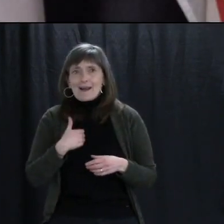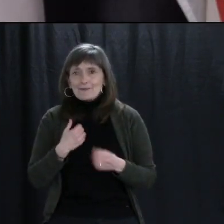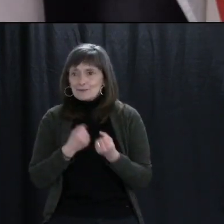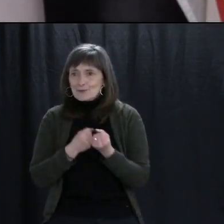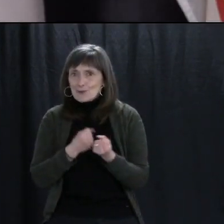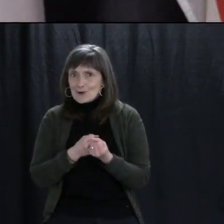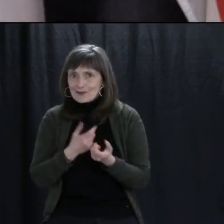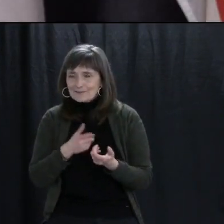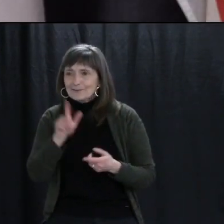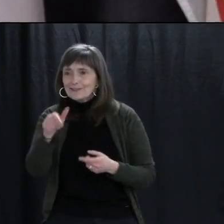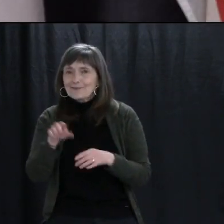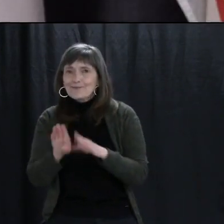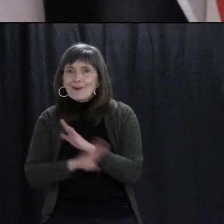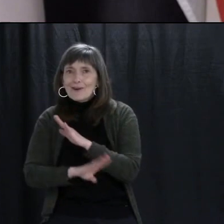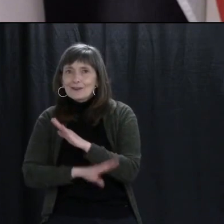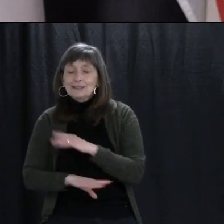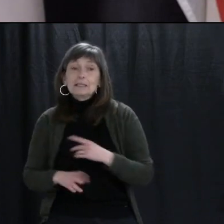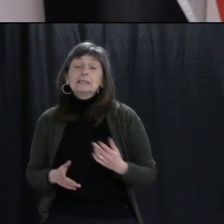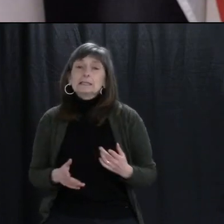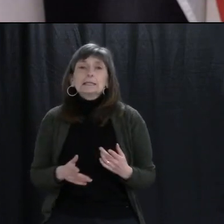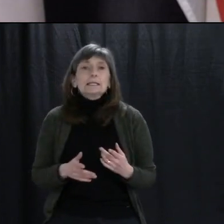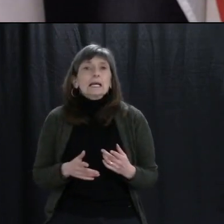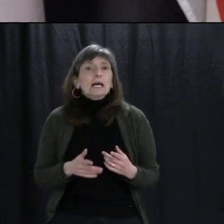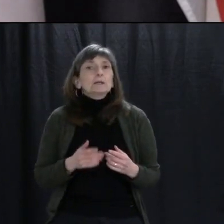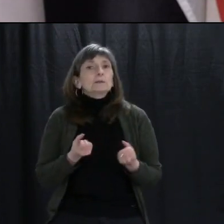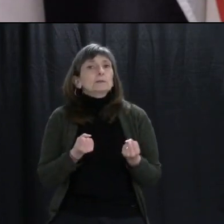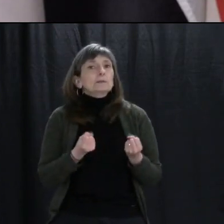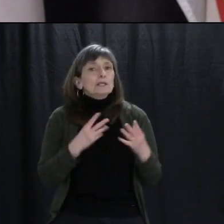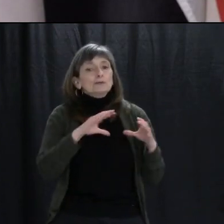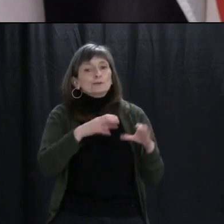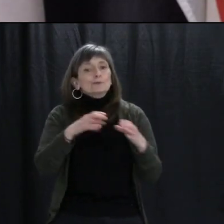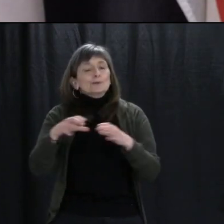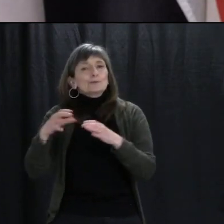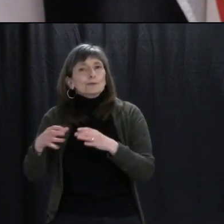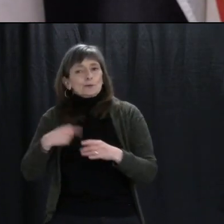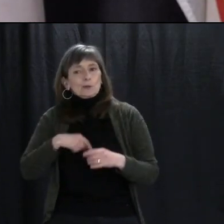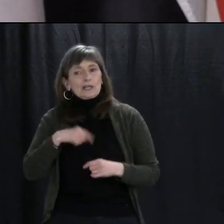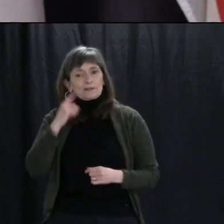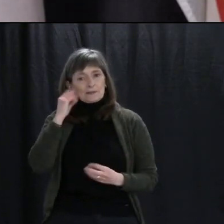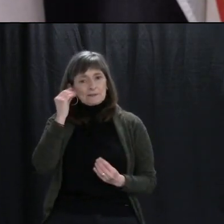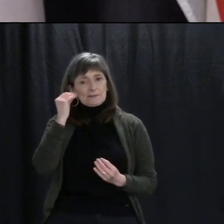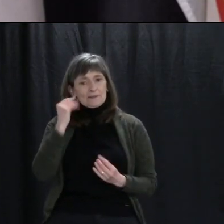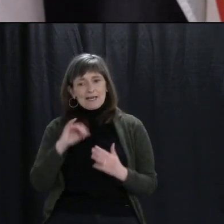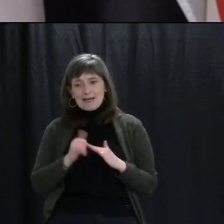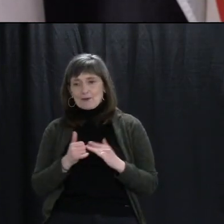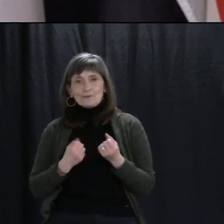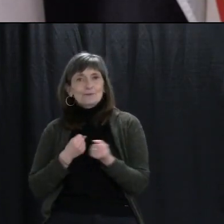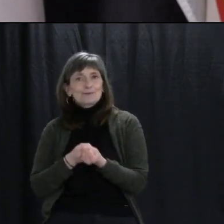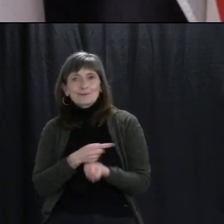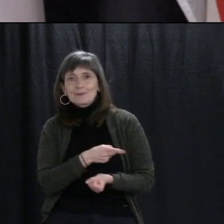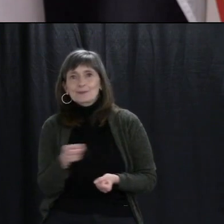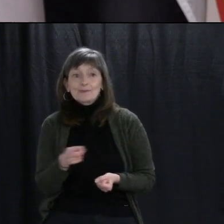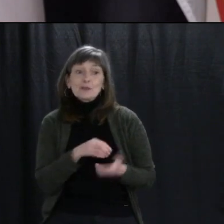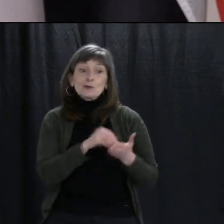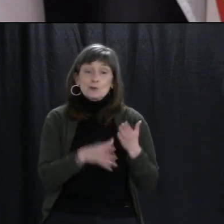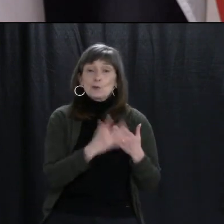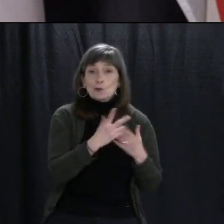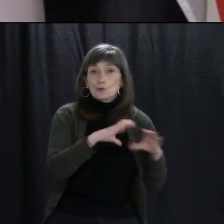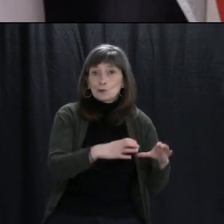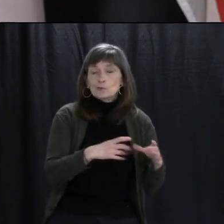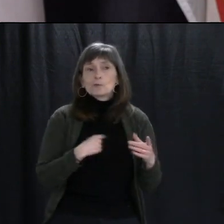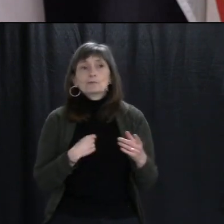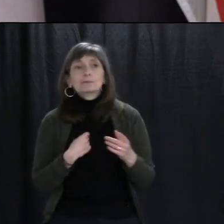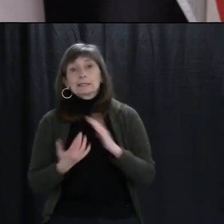being one of those. Of course, our tech sector is another group. We have many startups within our community right now that are not in a position